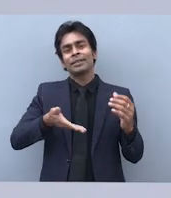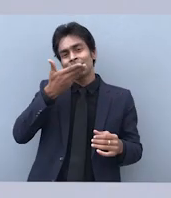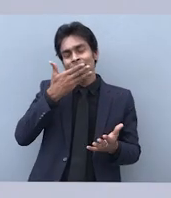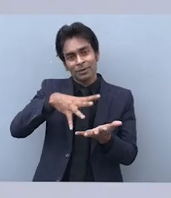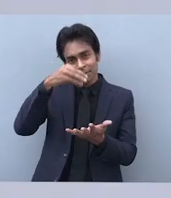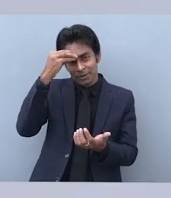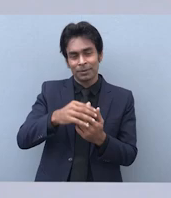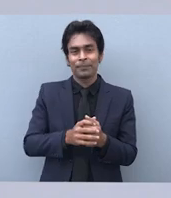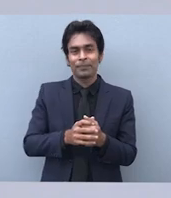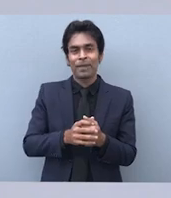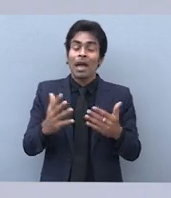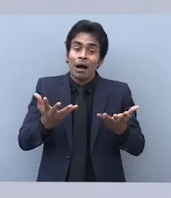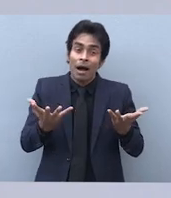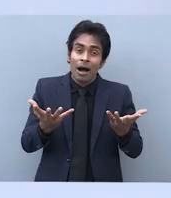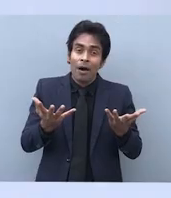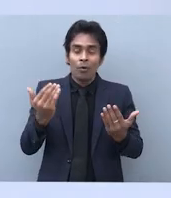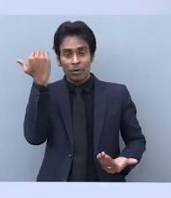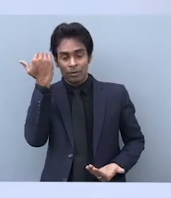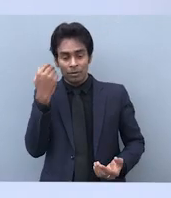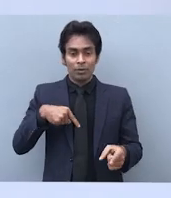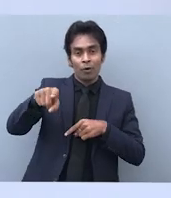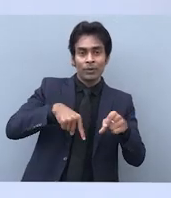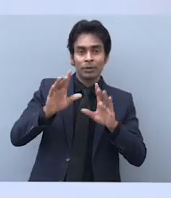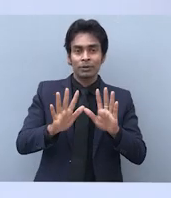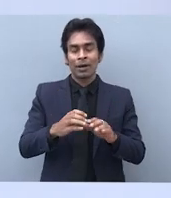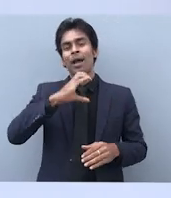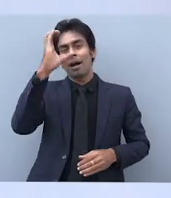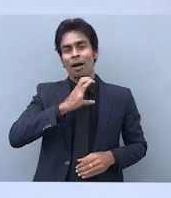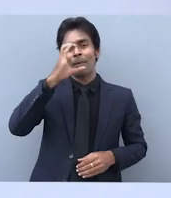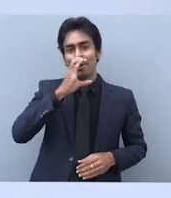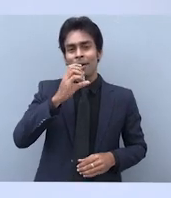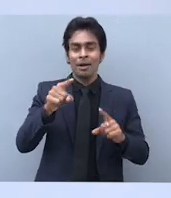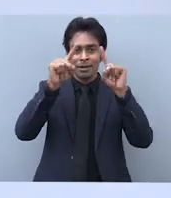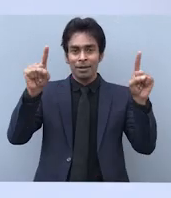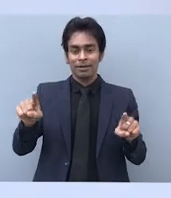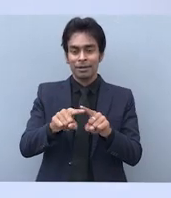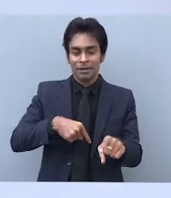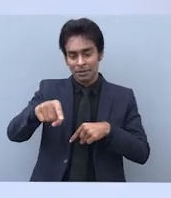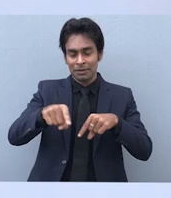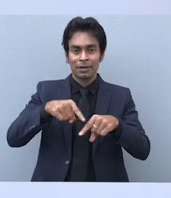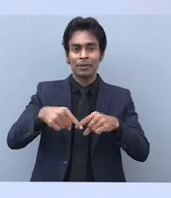for students to engage with policymakers, decision makers, lawyers,